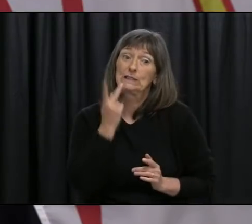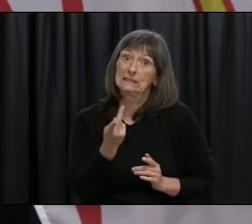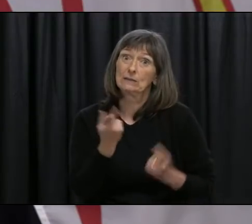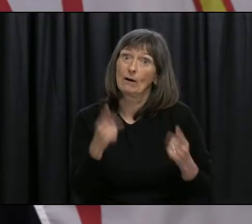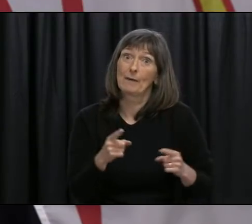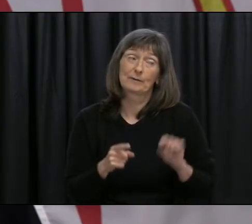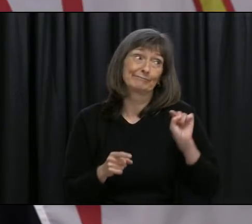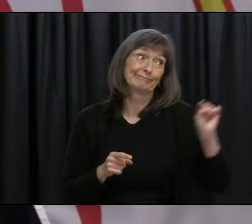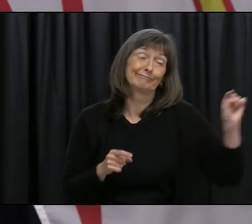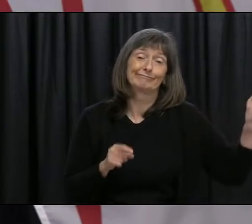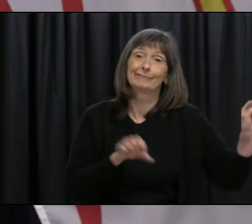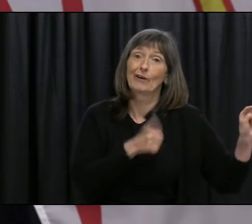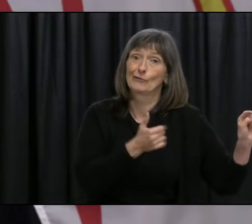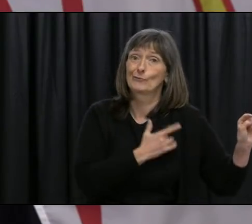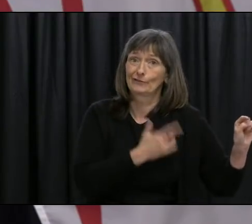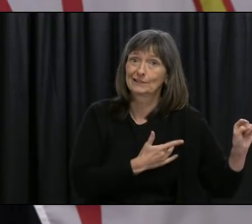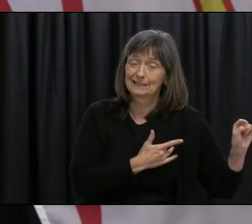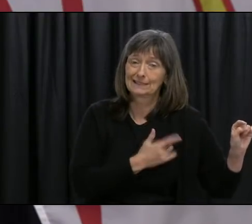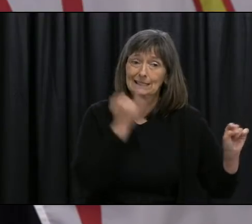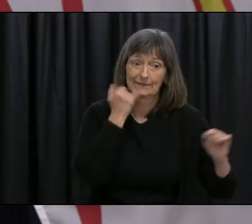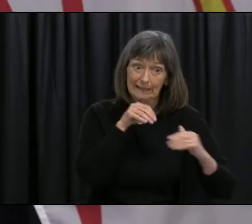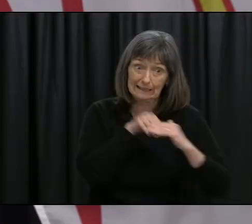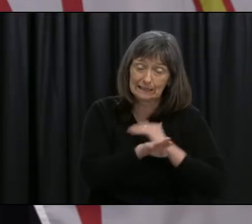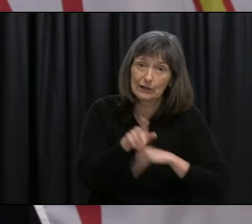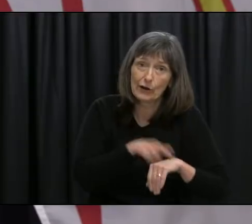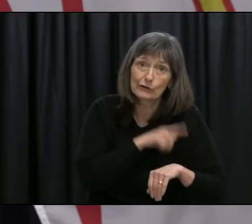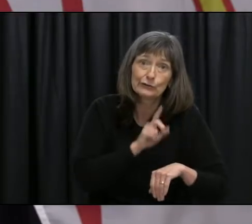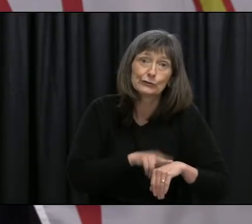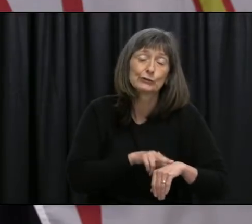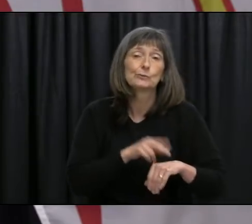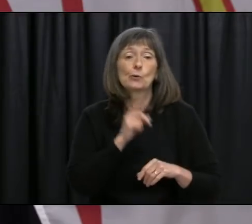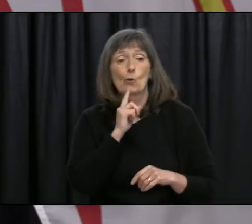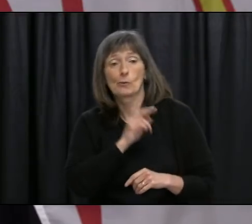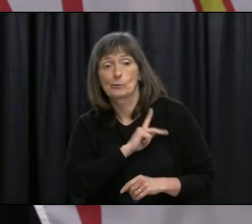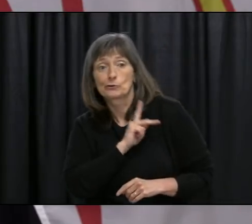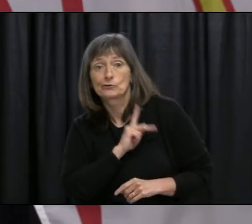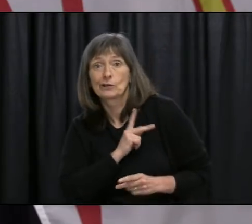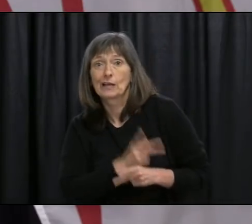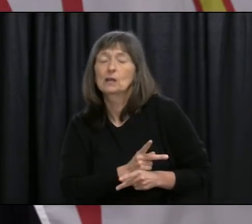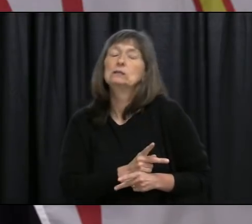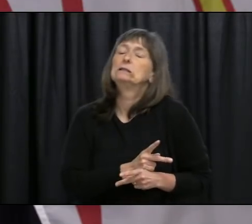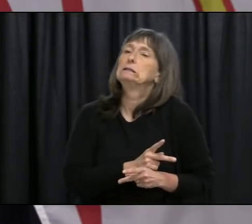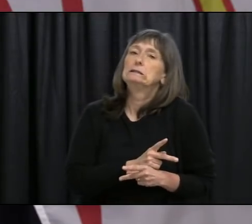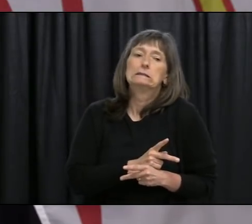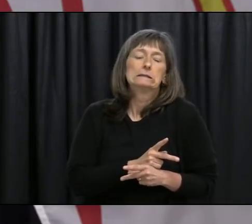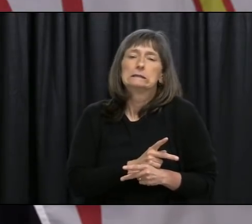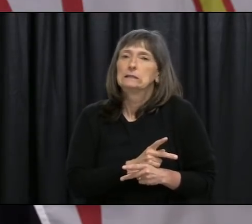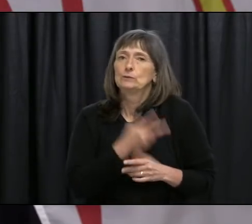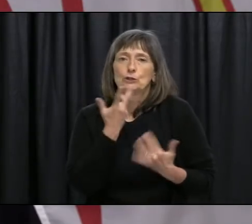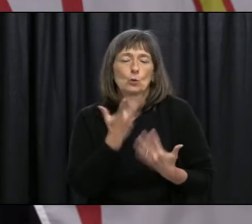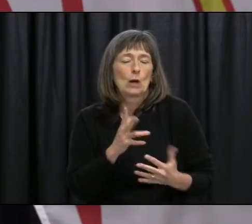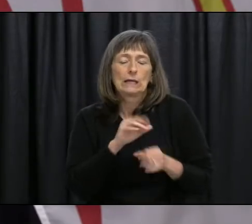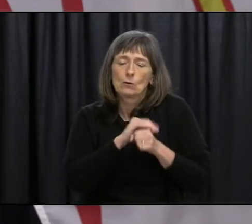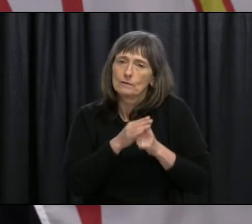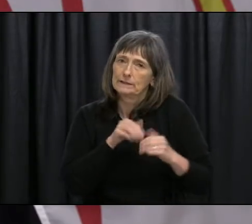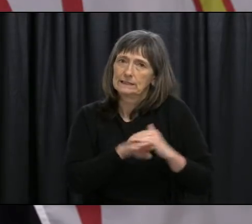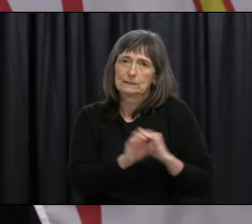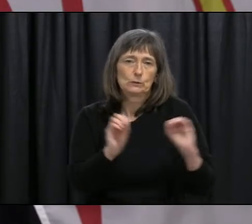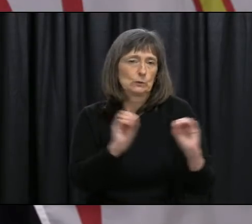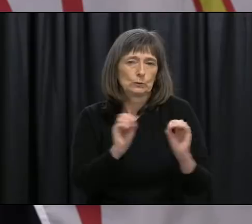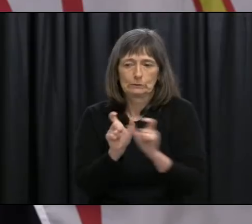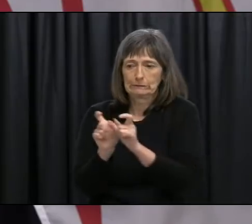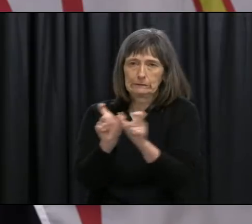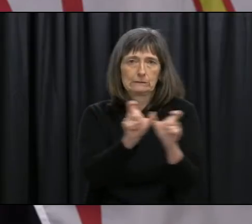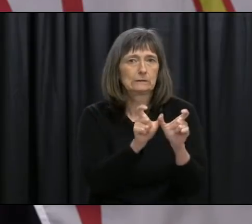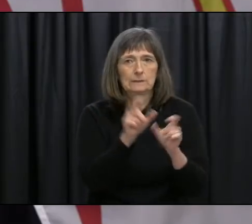of COVID getting into one of these facilities. So we certainly don't want that to happen. We recognize